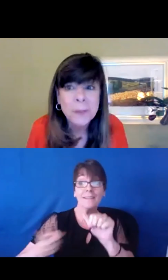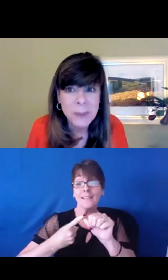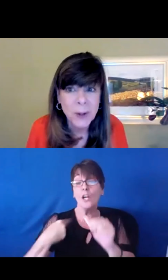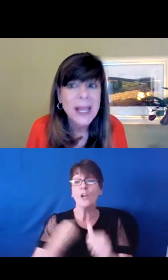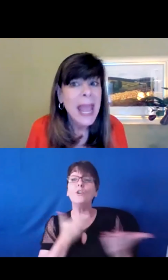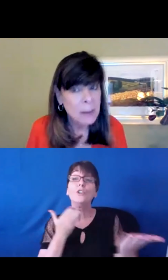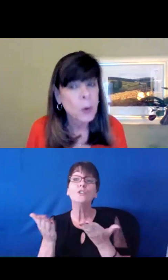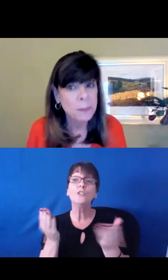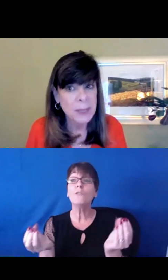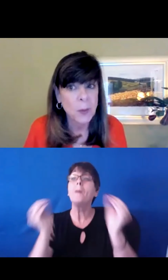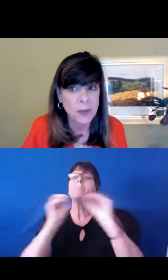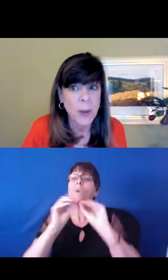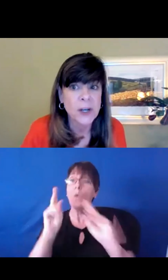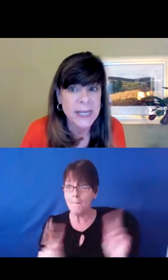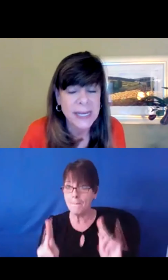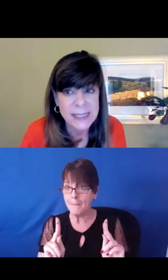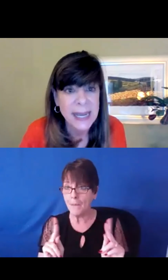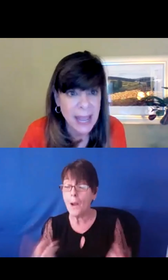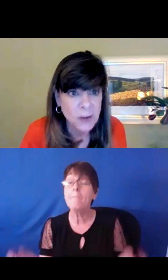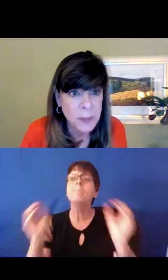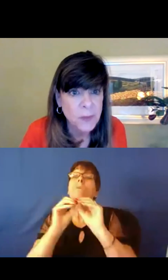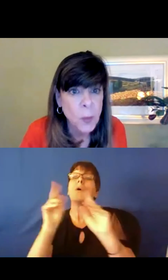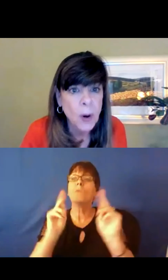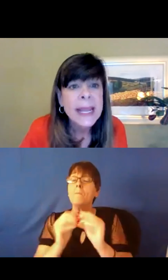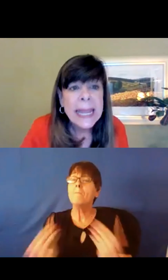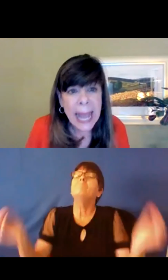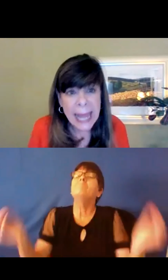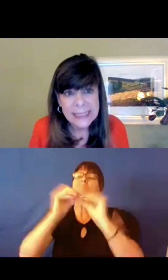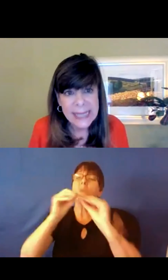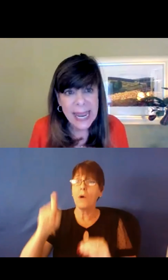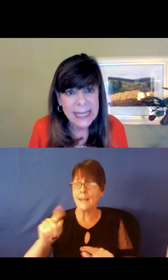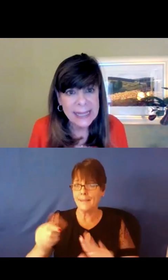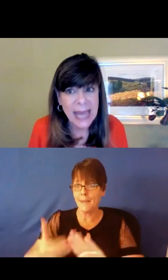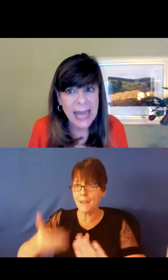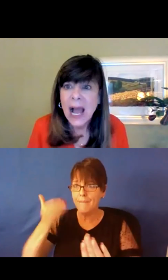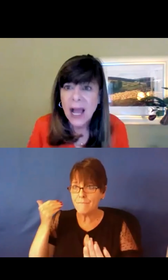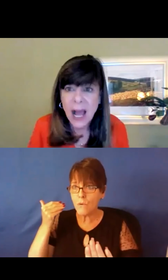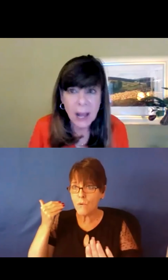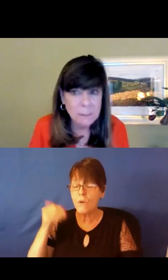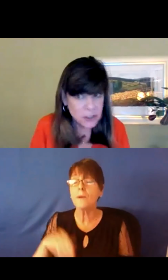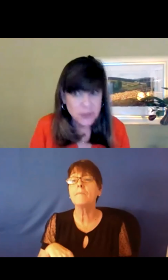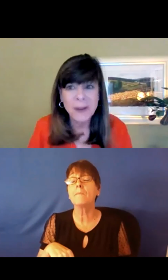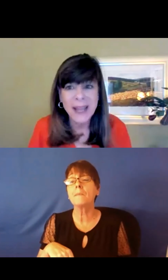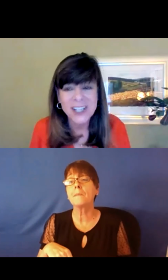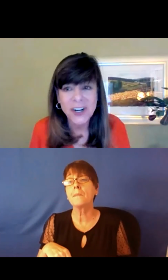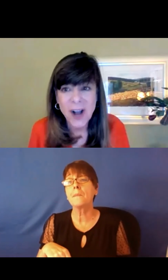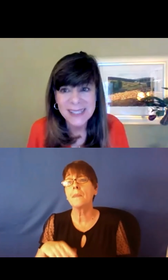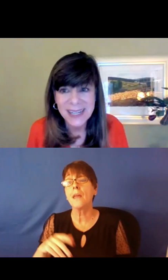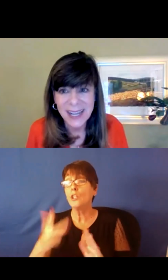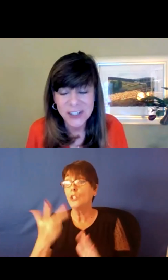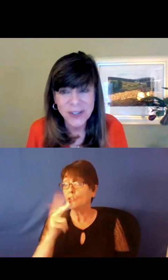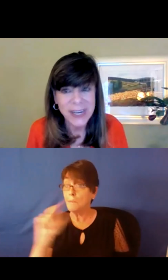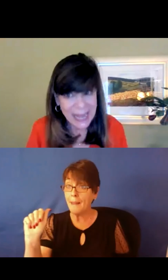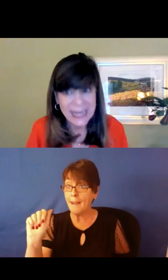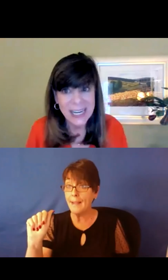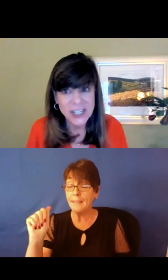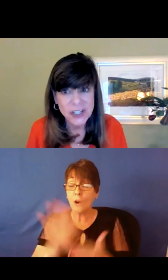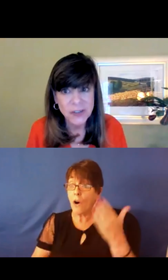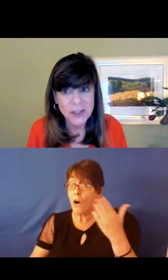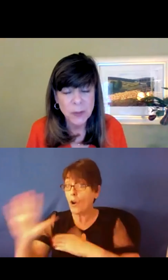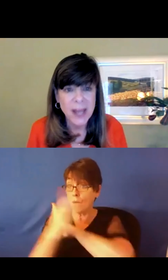serving more people and more people with greater needs than ever before. And in saying that, AAAs across the country